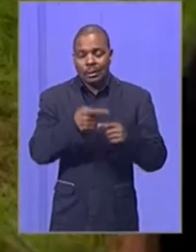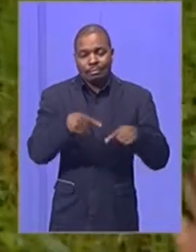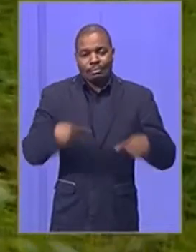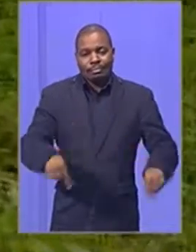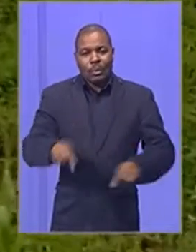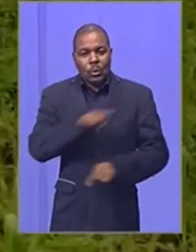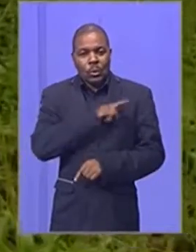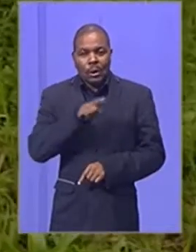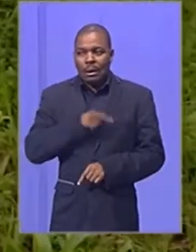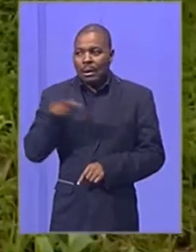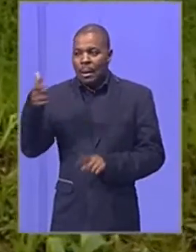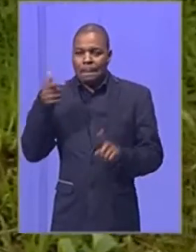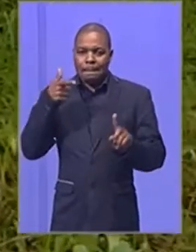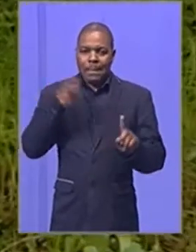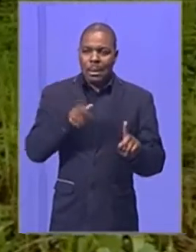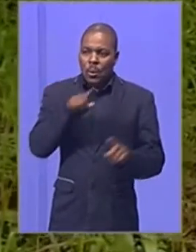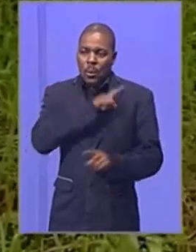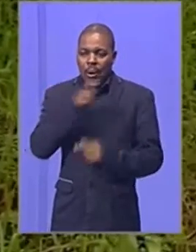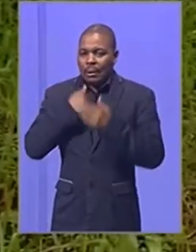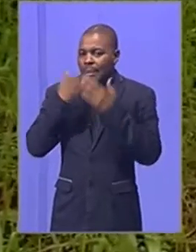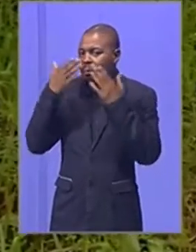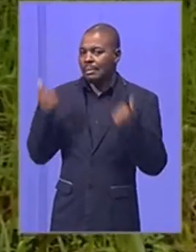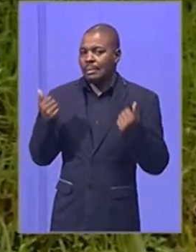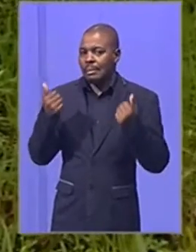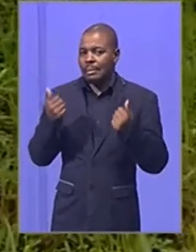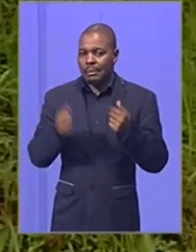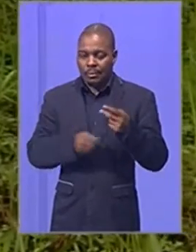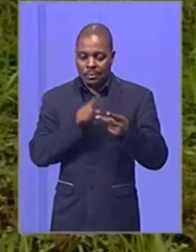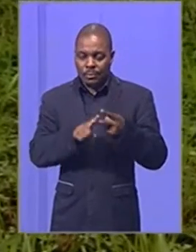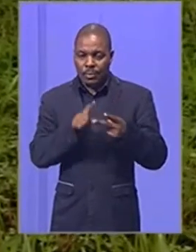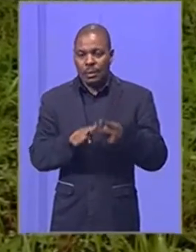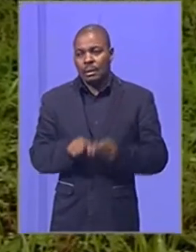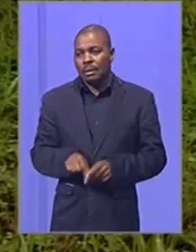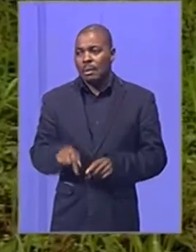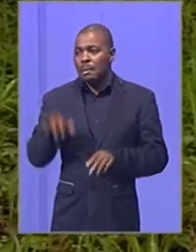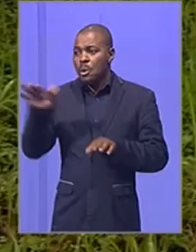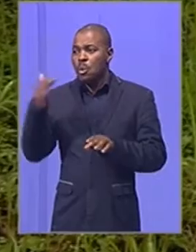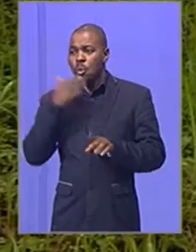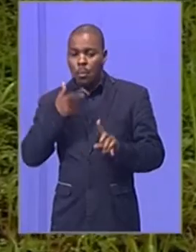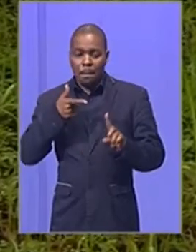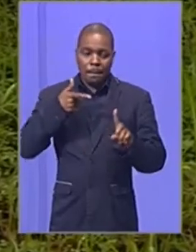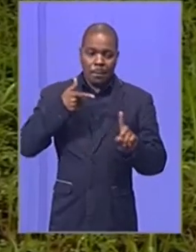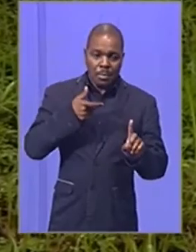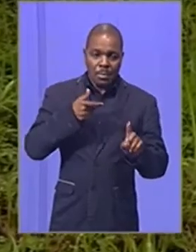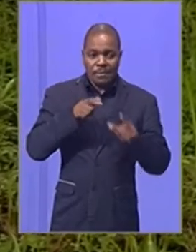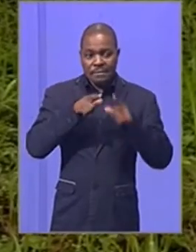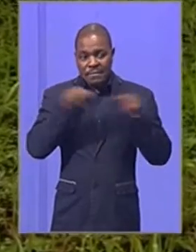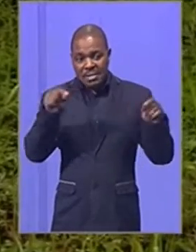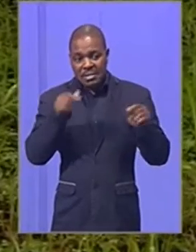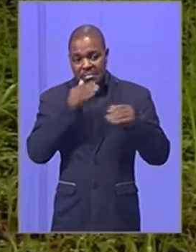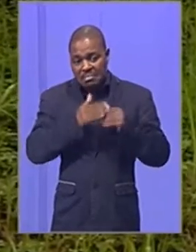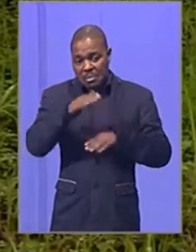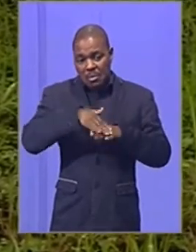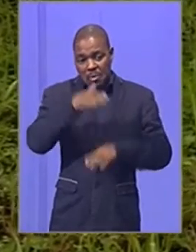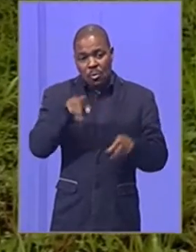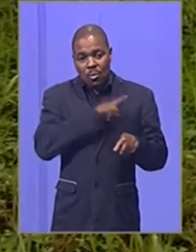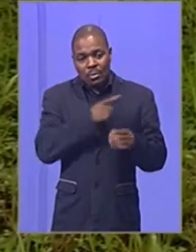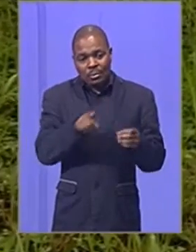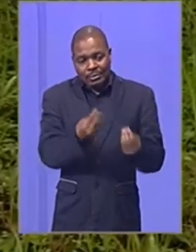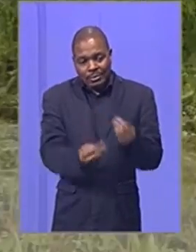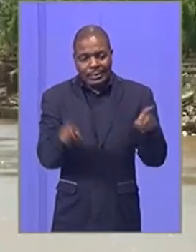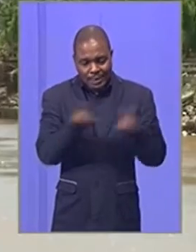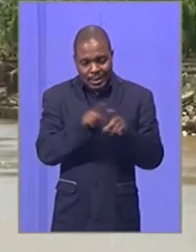they don't know the motive for her murder. He says they don't know if those who killed her are done. Even the children are